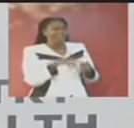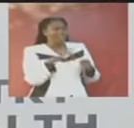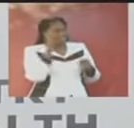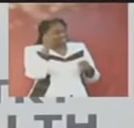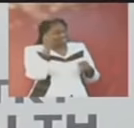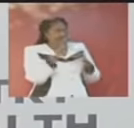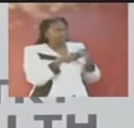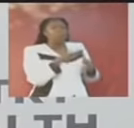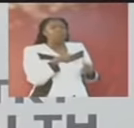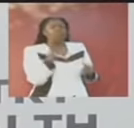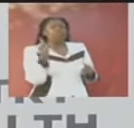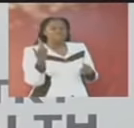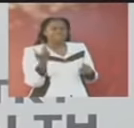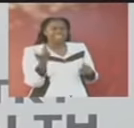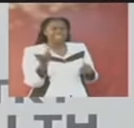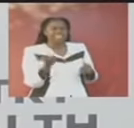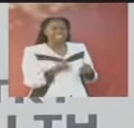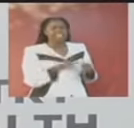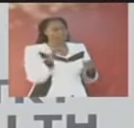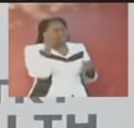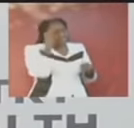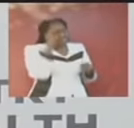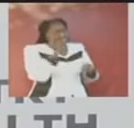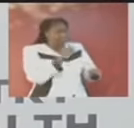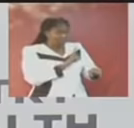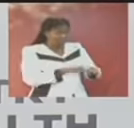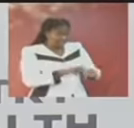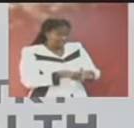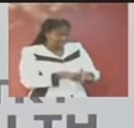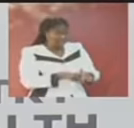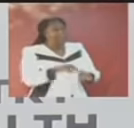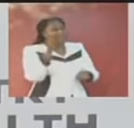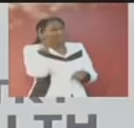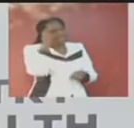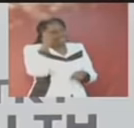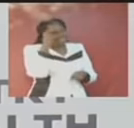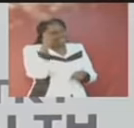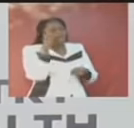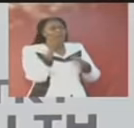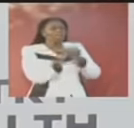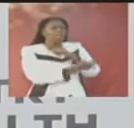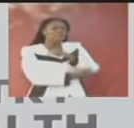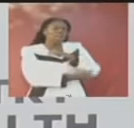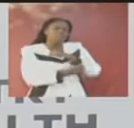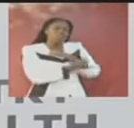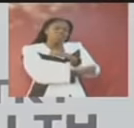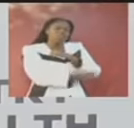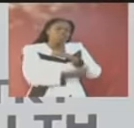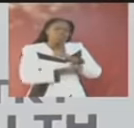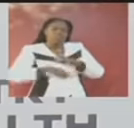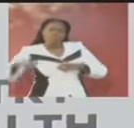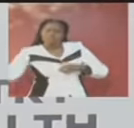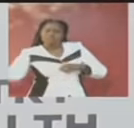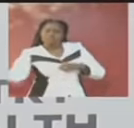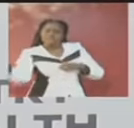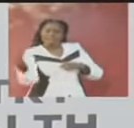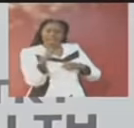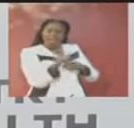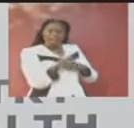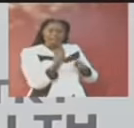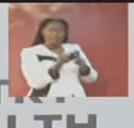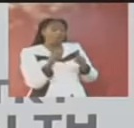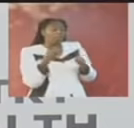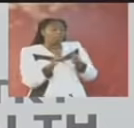of the patients, the time span, the country of origin, the pre-existing or presence of pre-existing